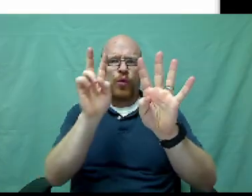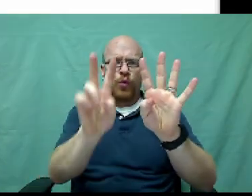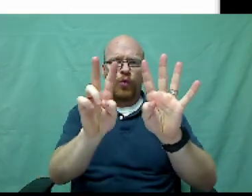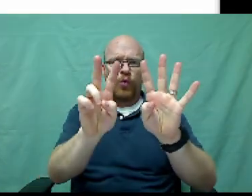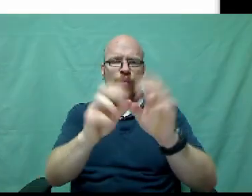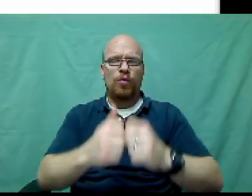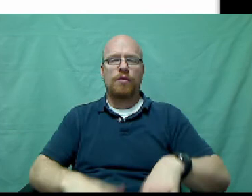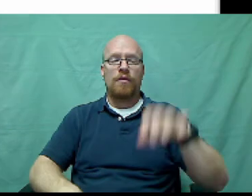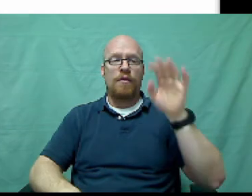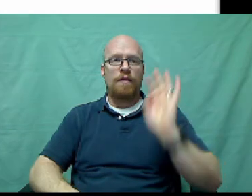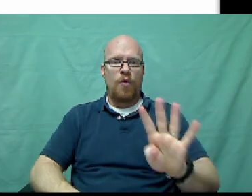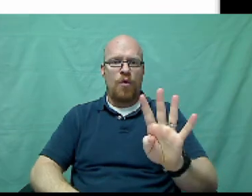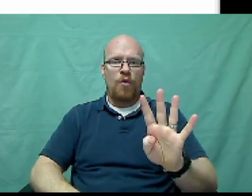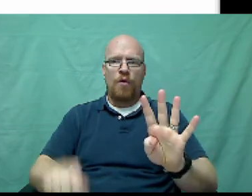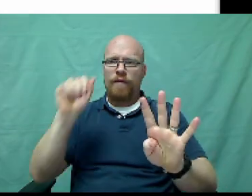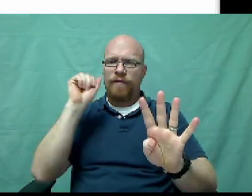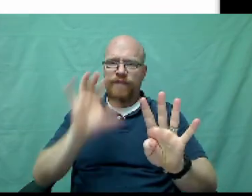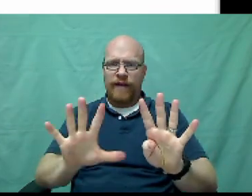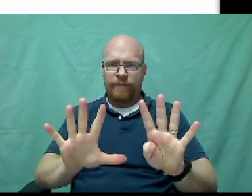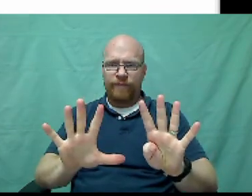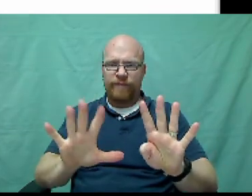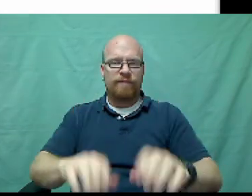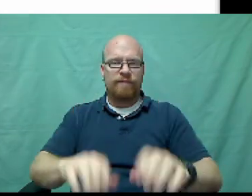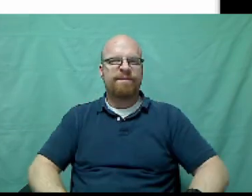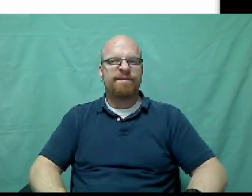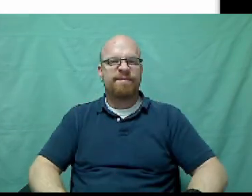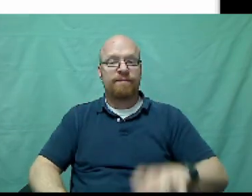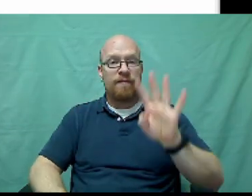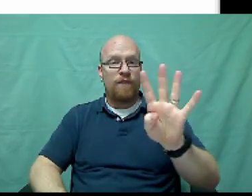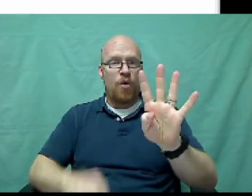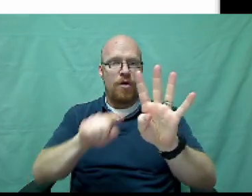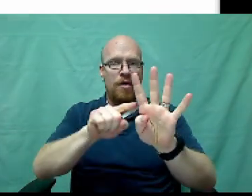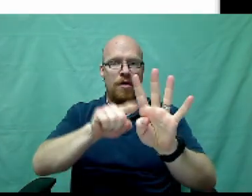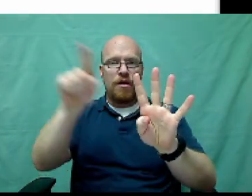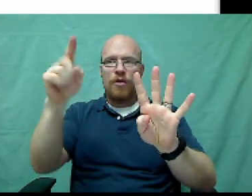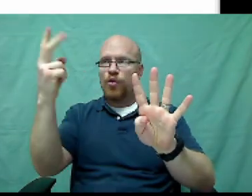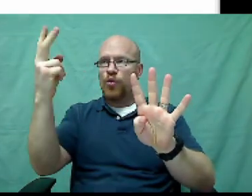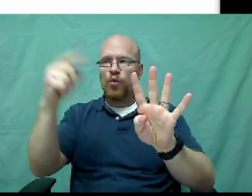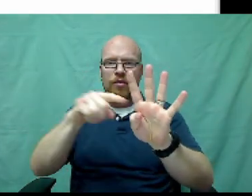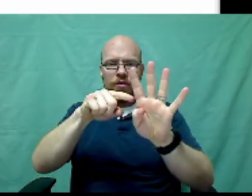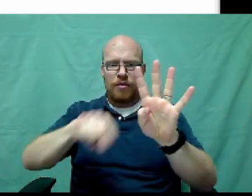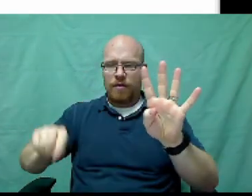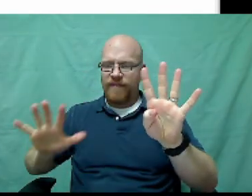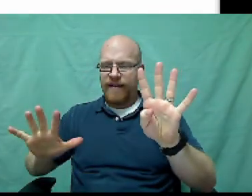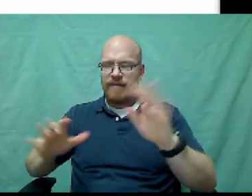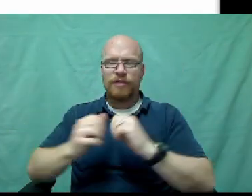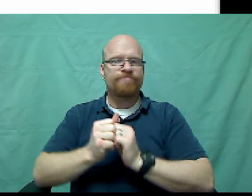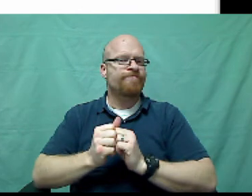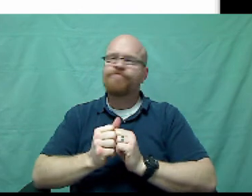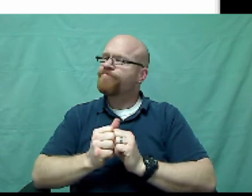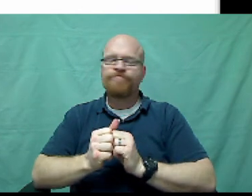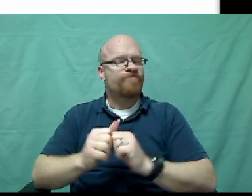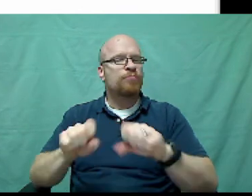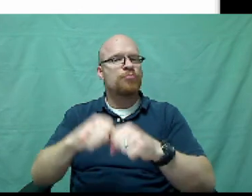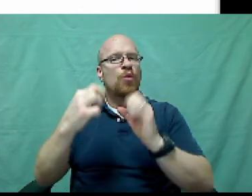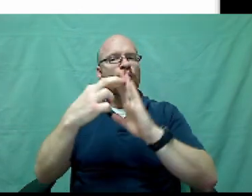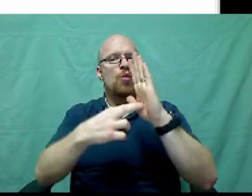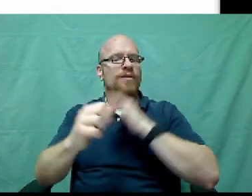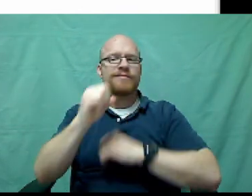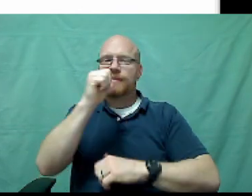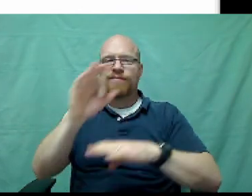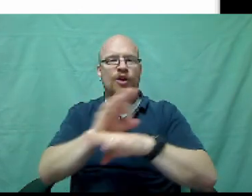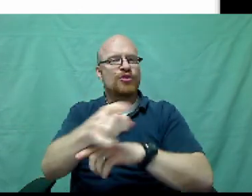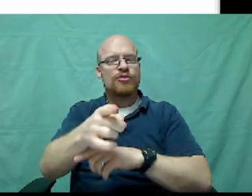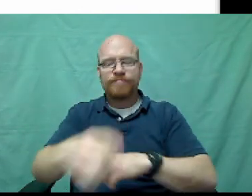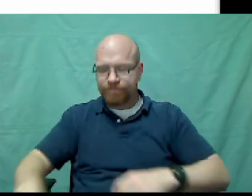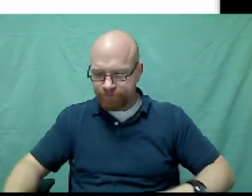the domain of 4. 4 can be mapped to 2, or 4 can go to 5. It